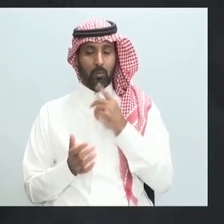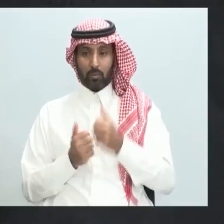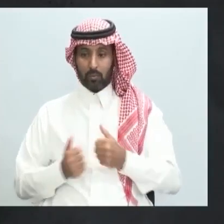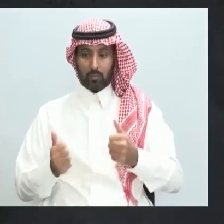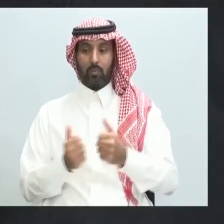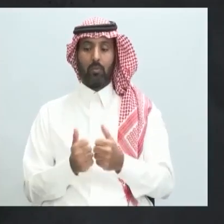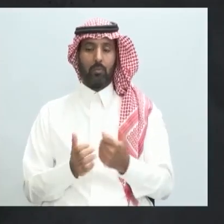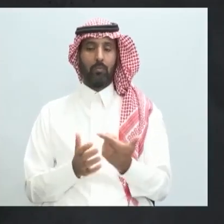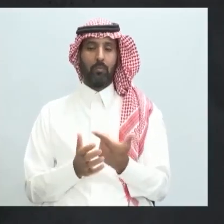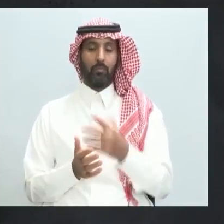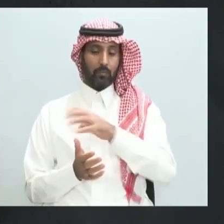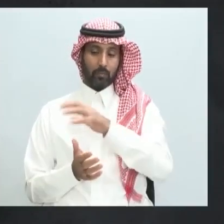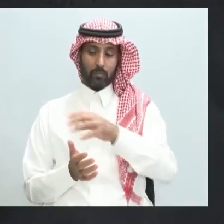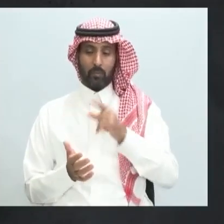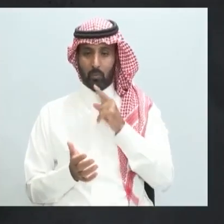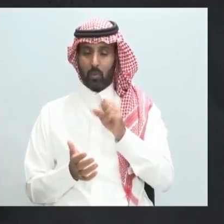some objects